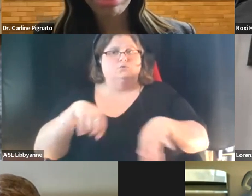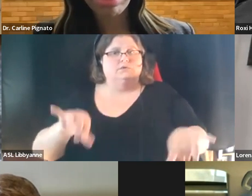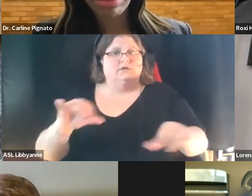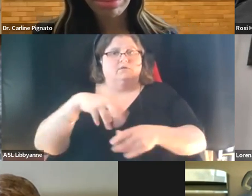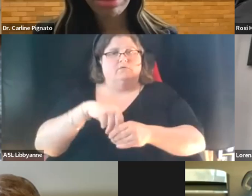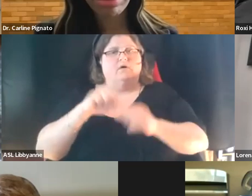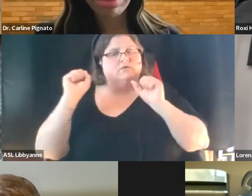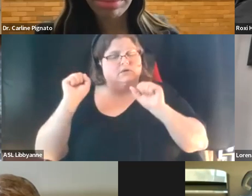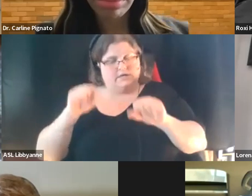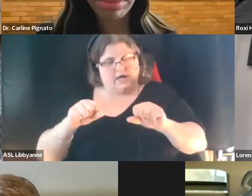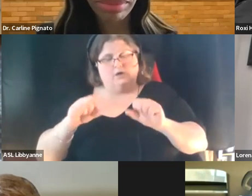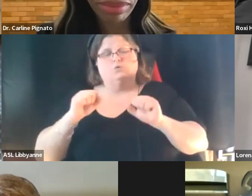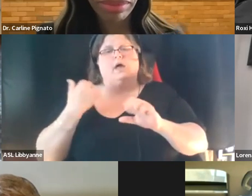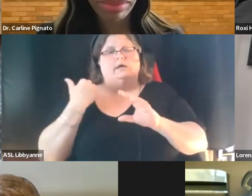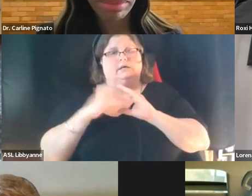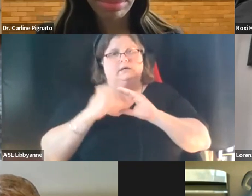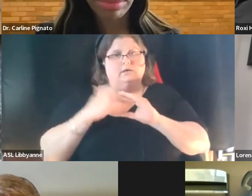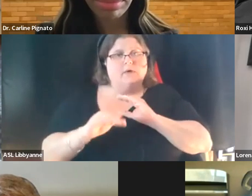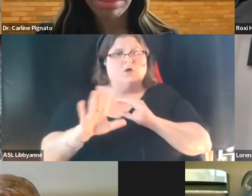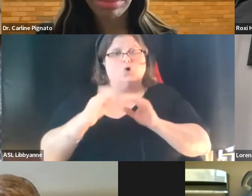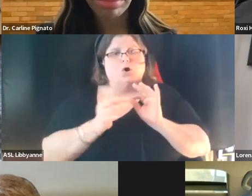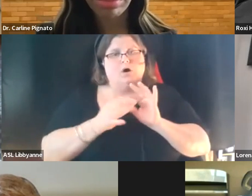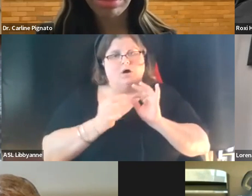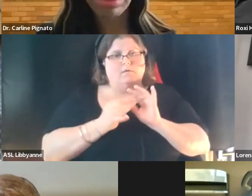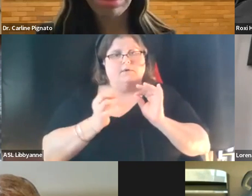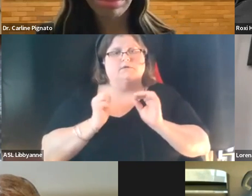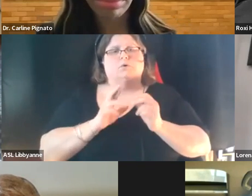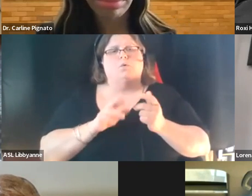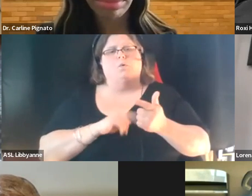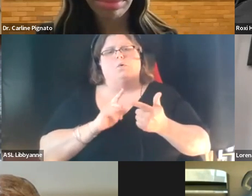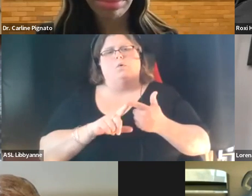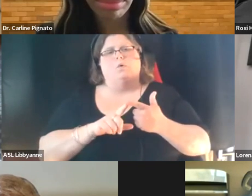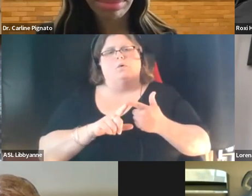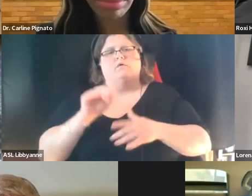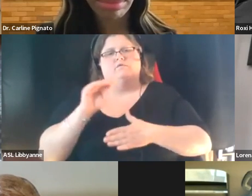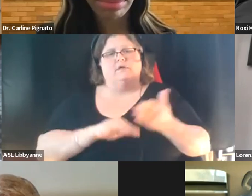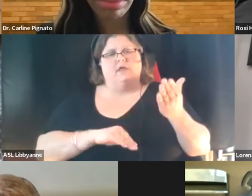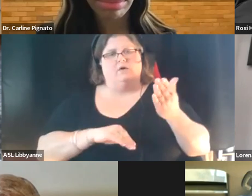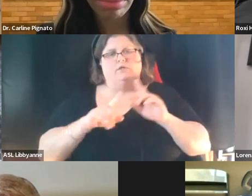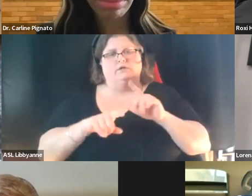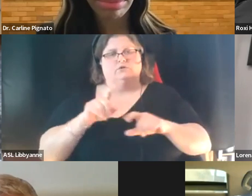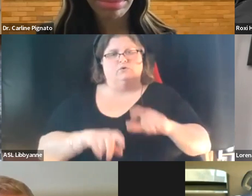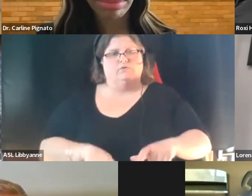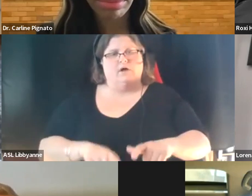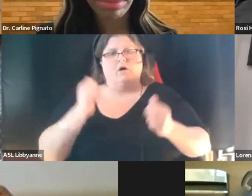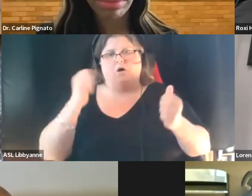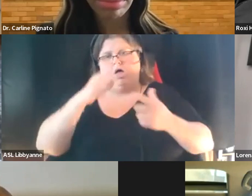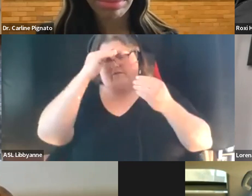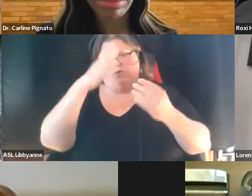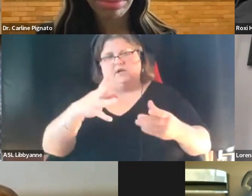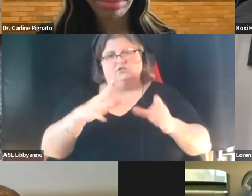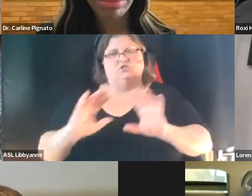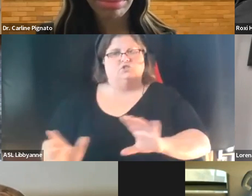Make sure that you email your comments or fill out the survey. All of the information is in the